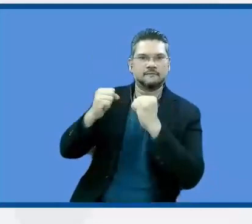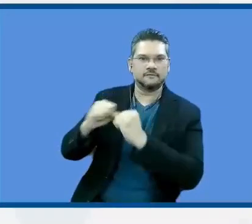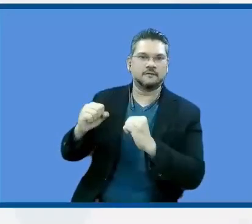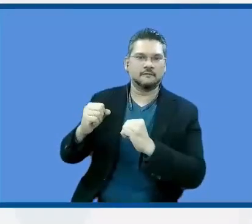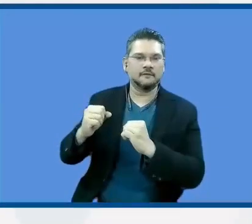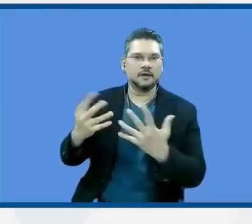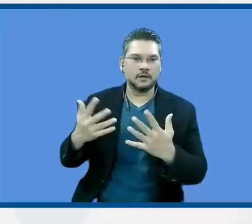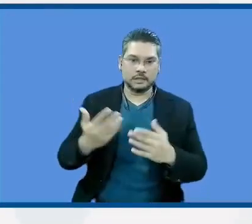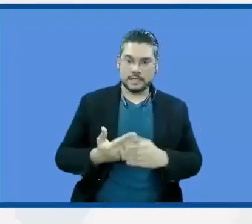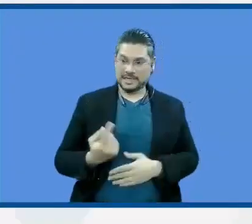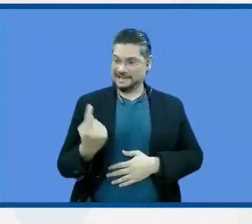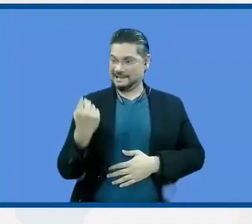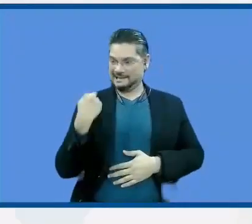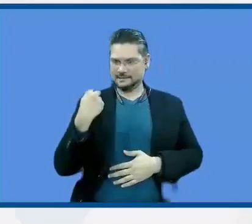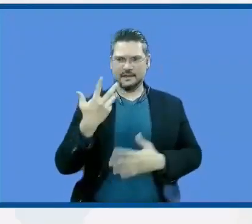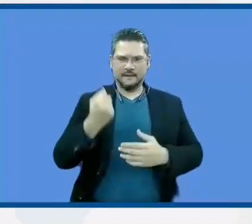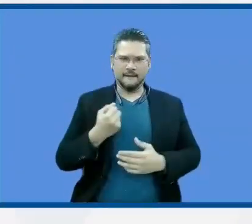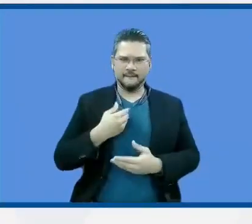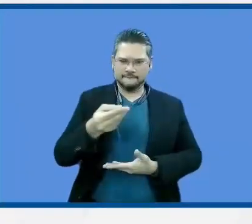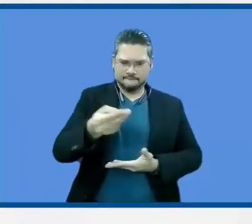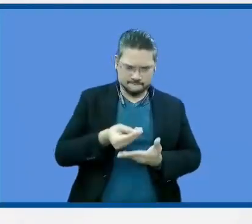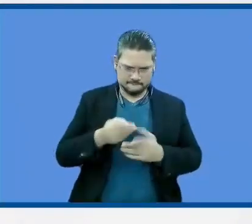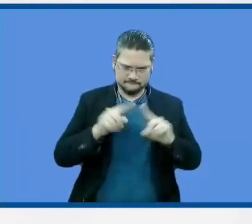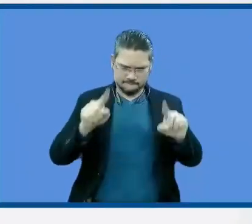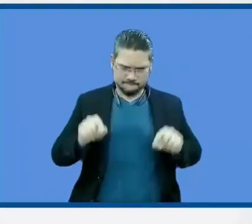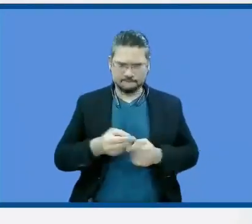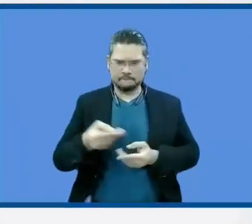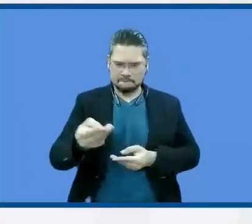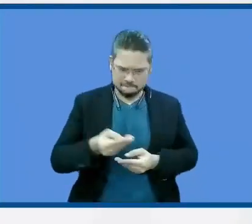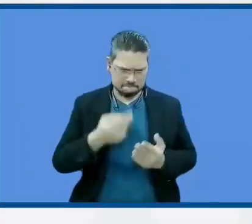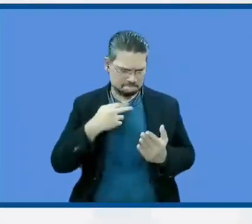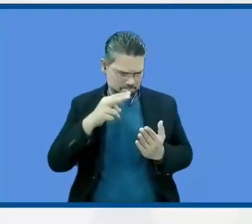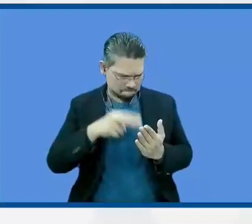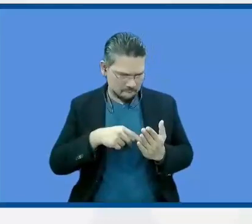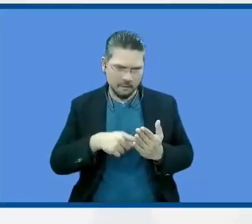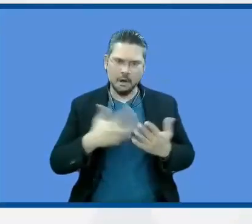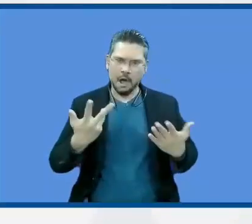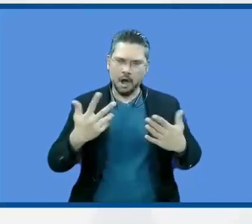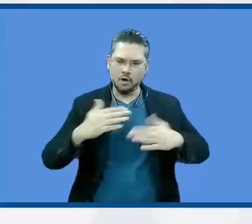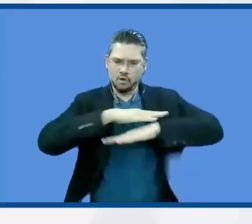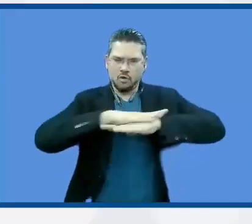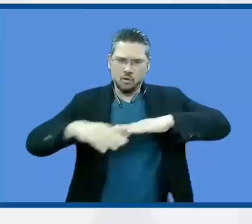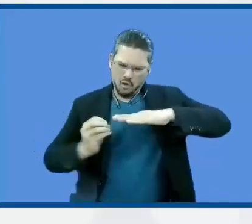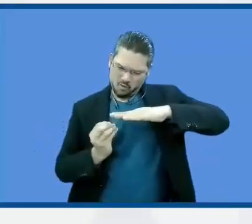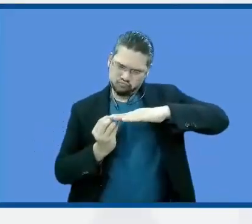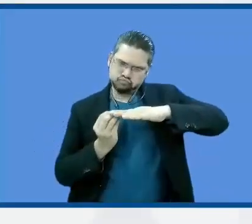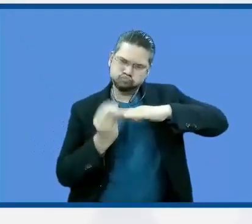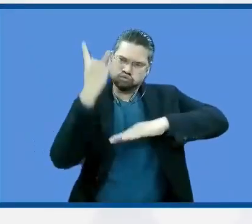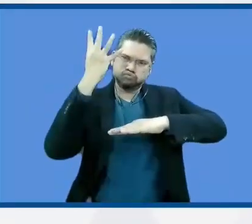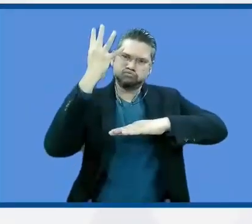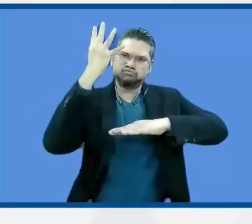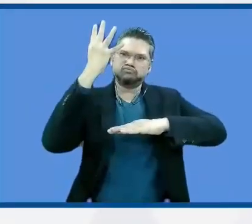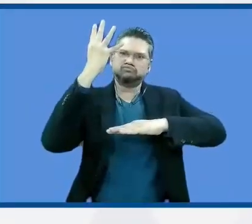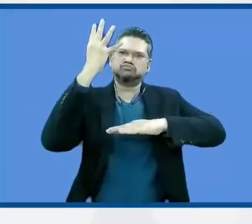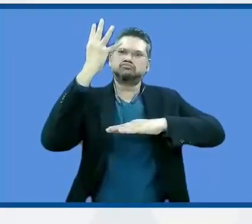some leaflets about how to prepare for volcanic eruptions or for earthquakes, which were produced in